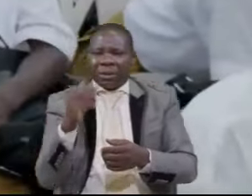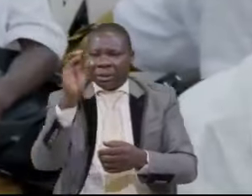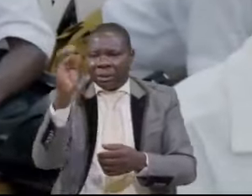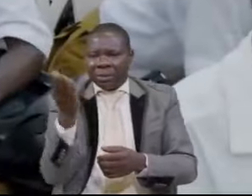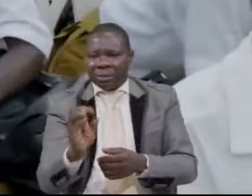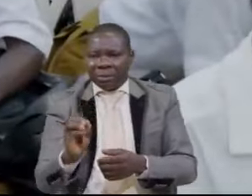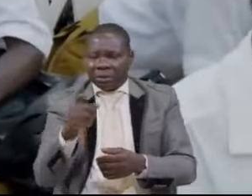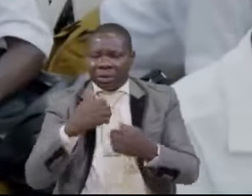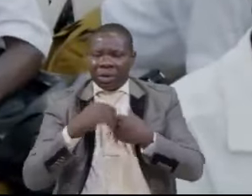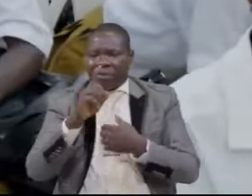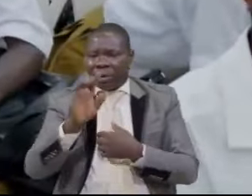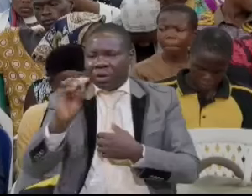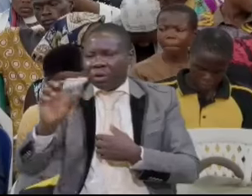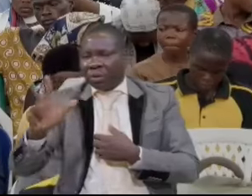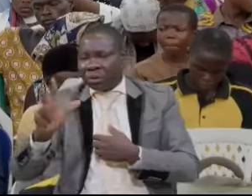you have